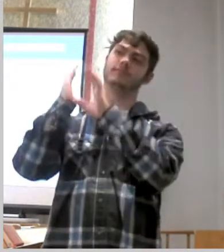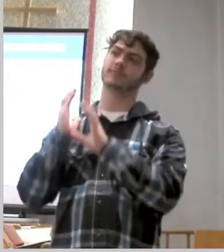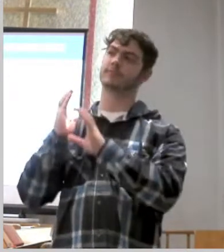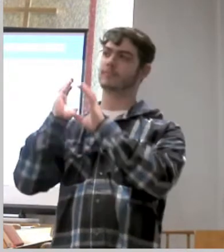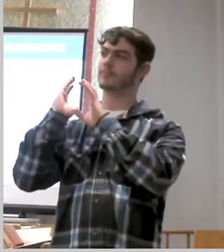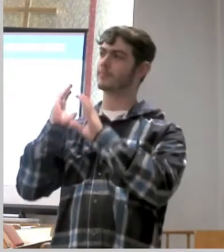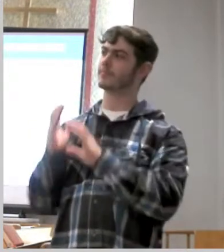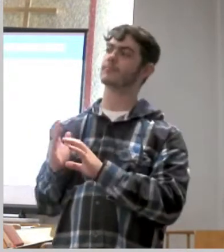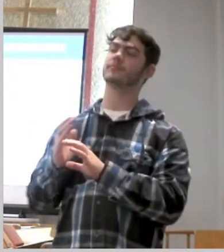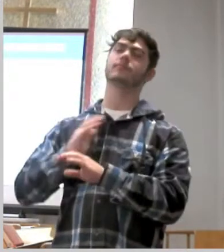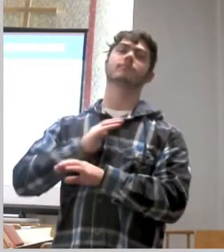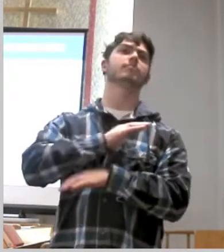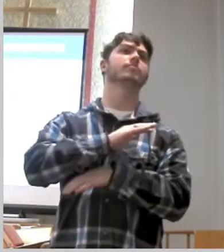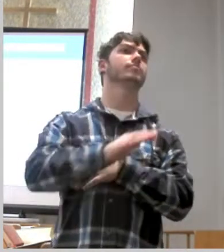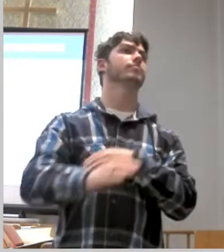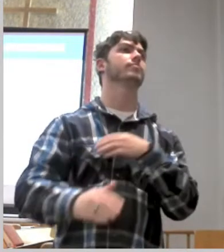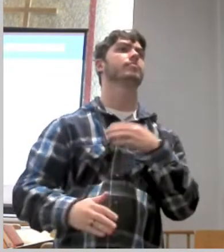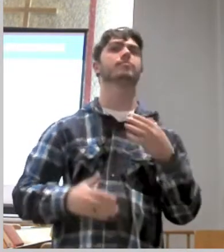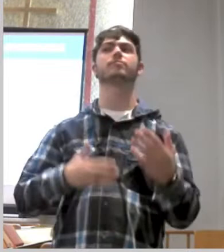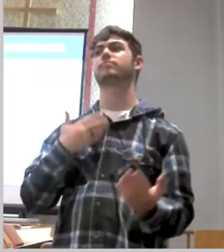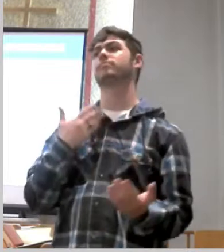Love bears